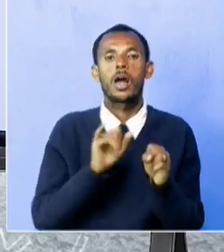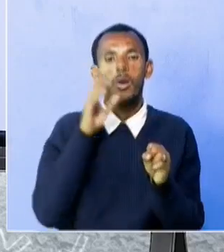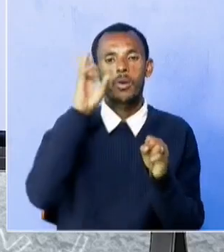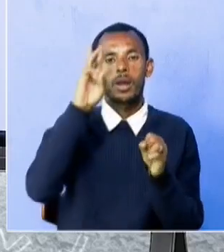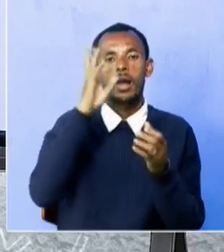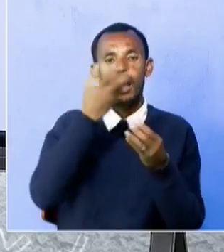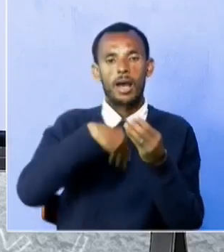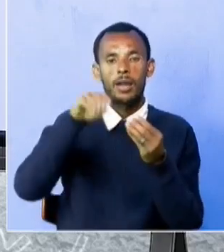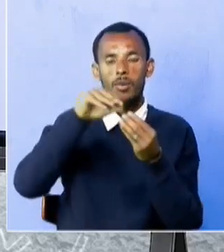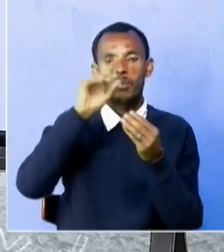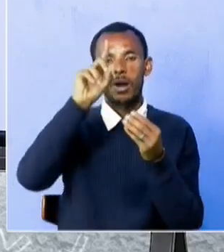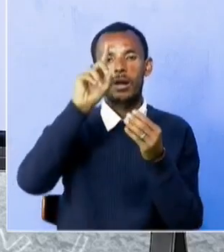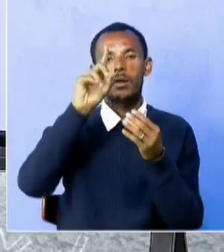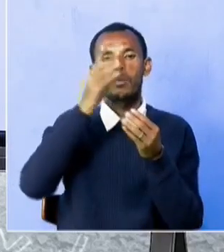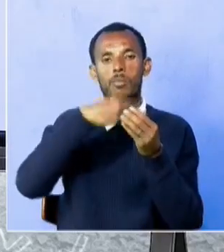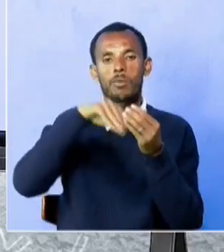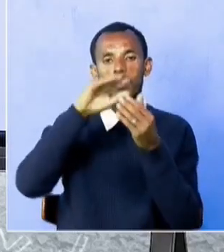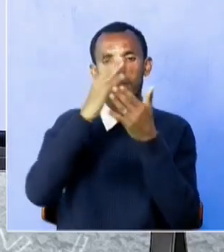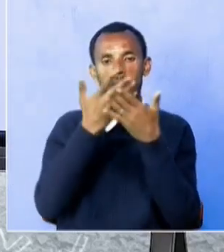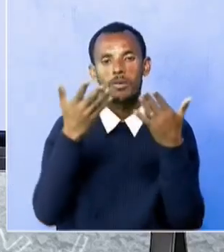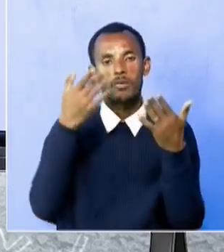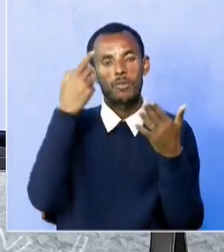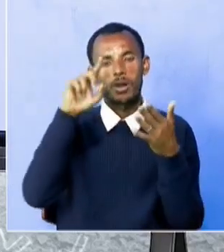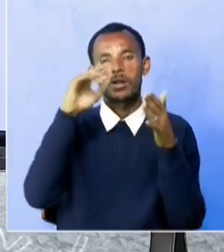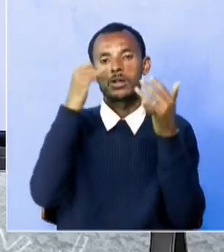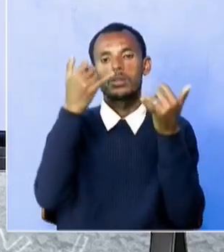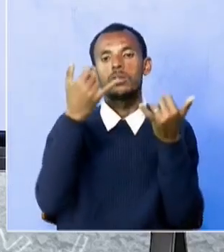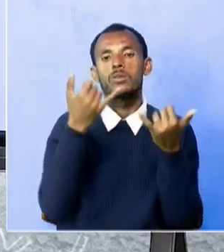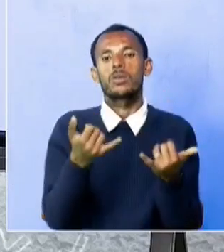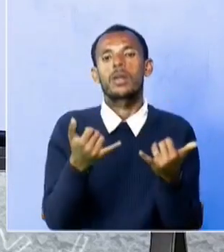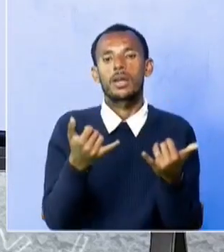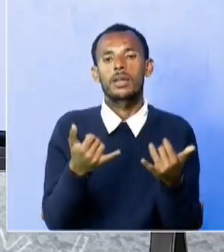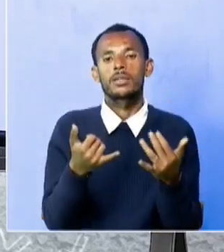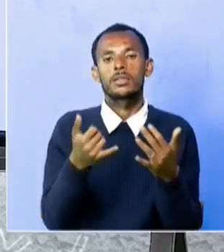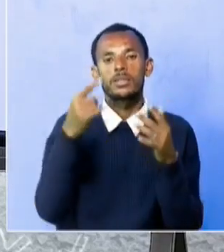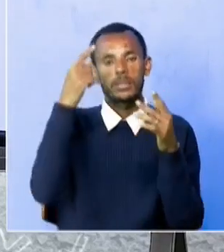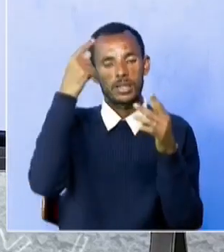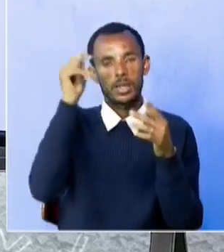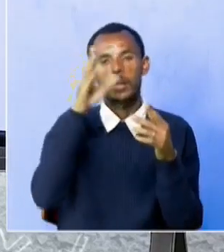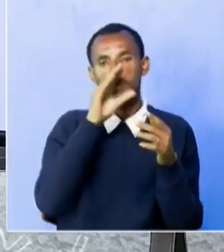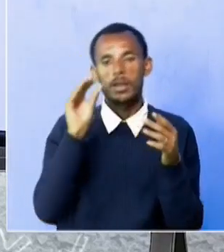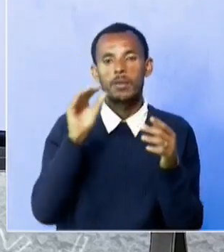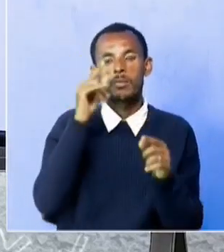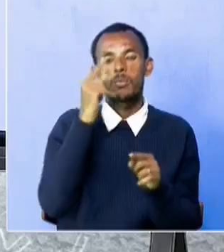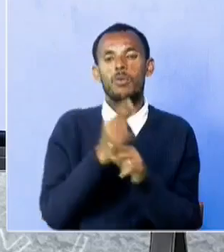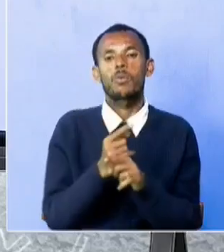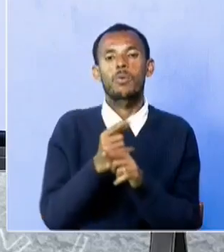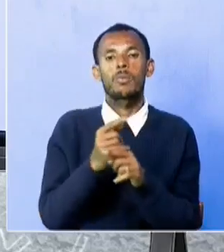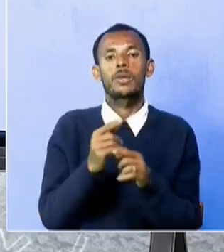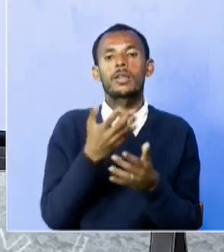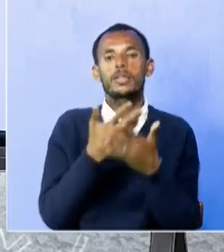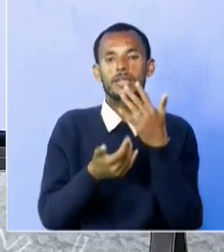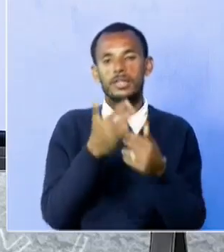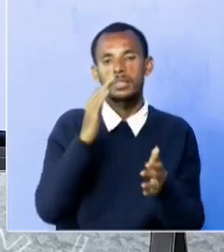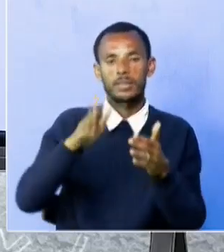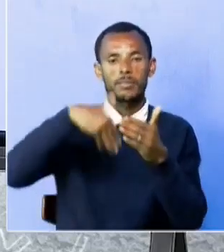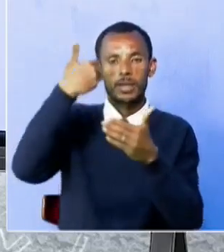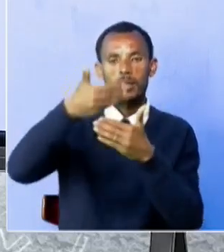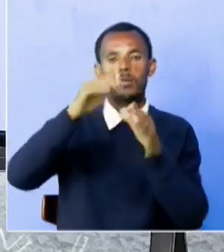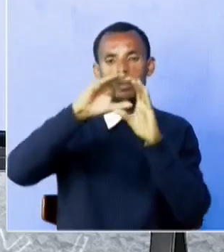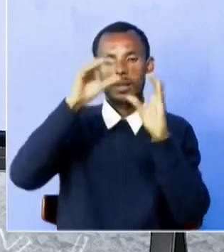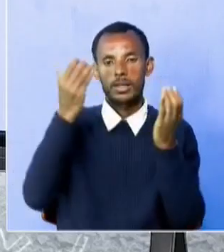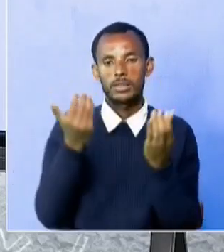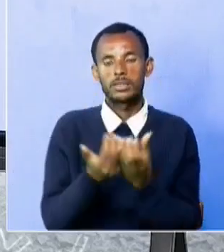add one more things for today, then the theorem and their proof will be discussed by the next period.